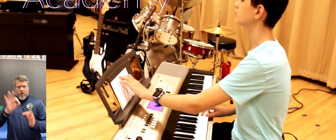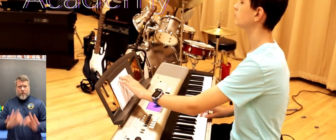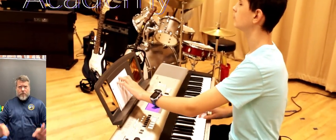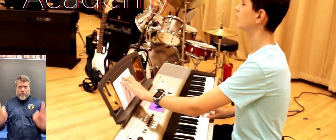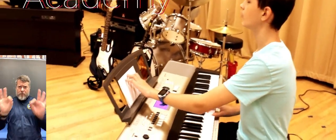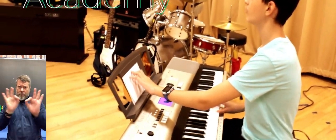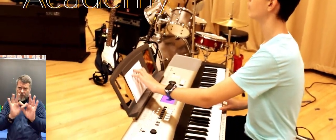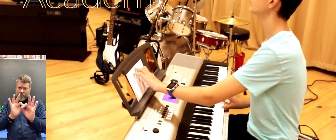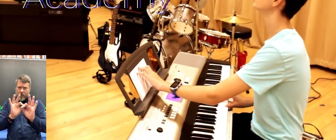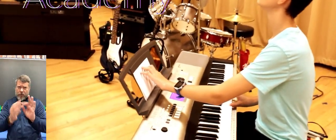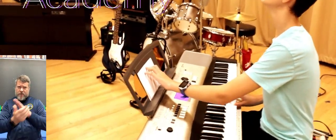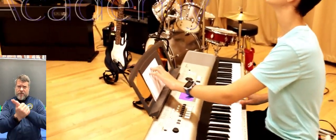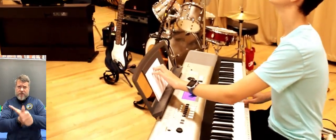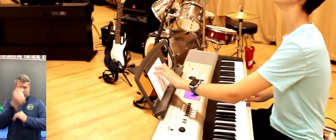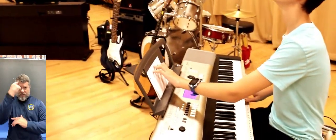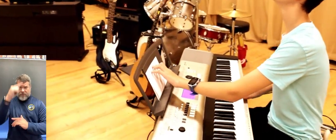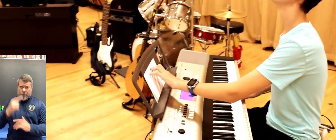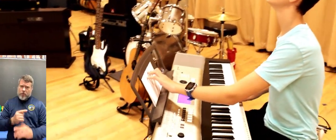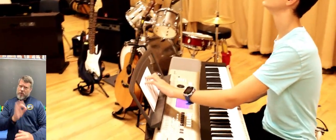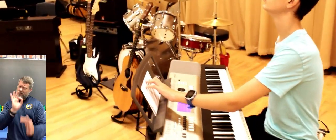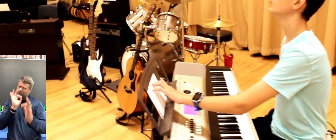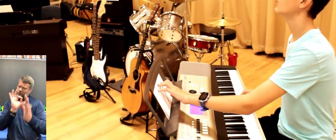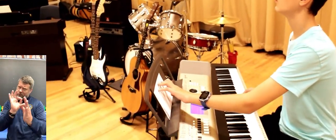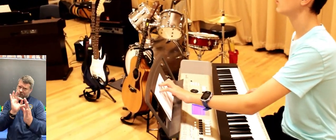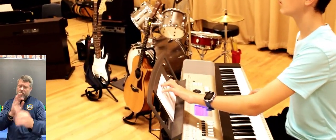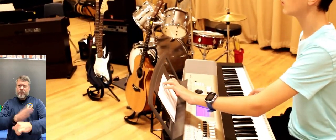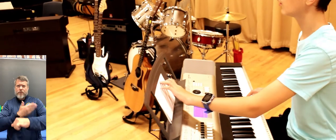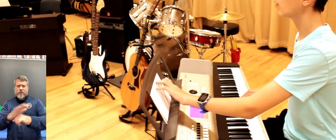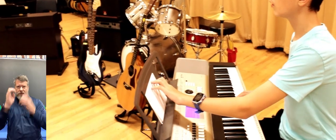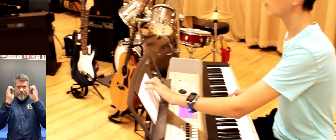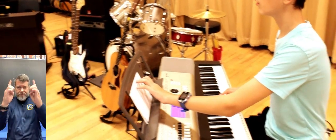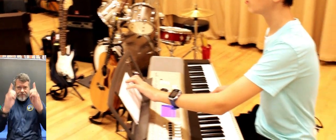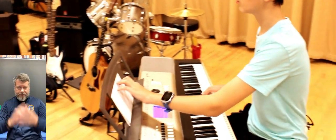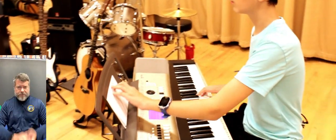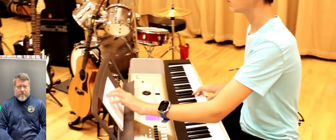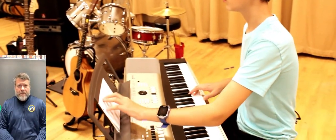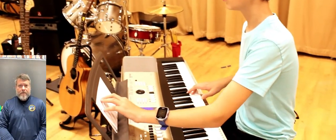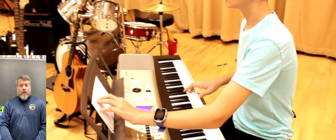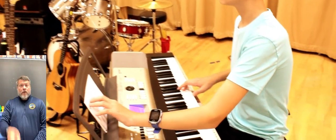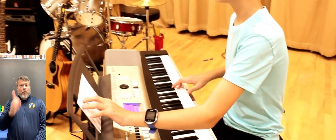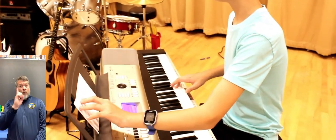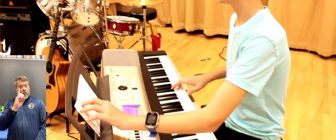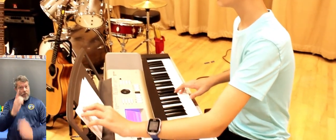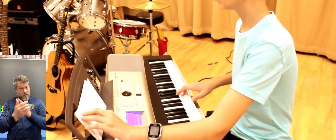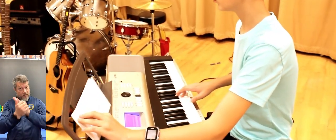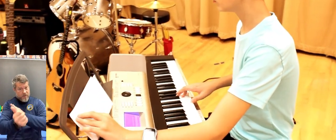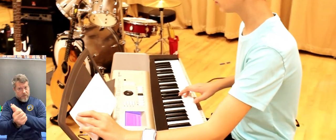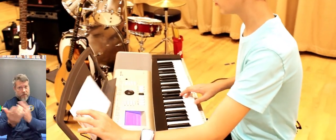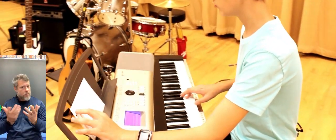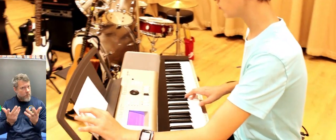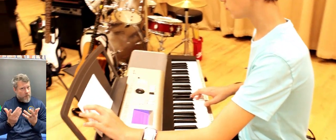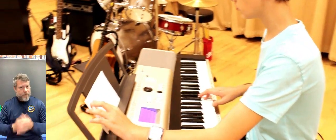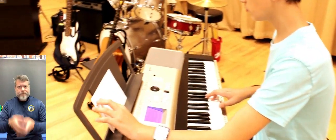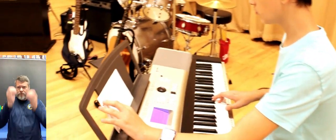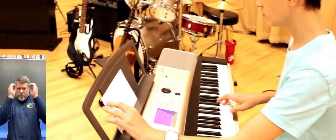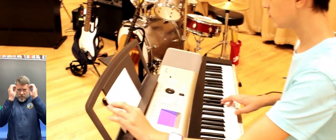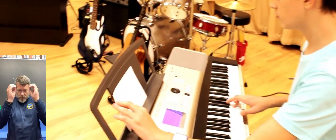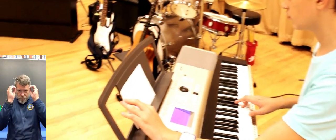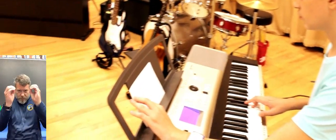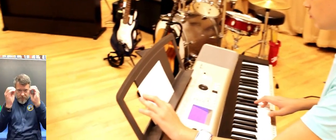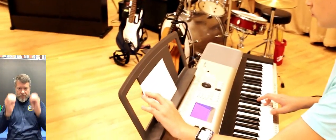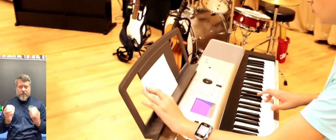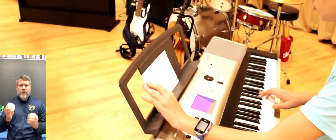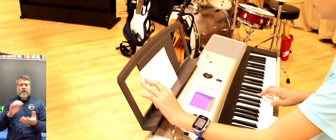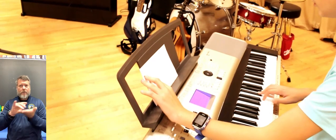the essentials that students need for a solid music education. One of those essential elements for the blind